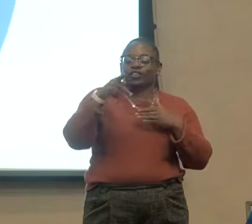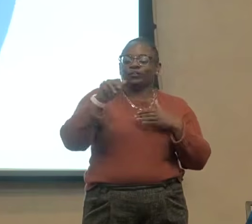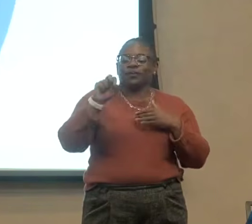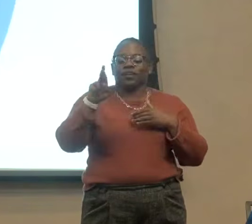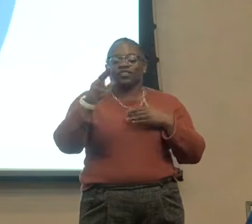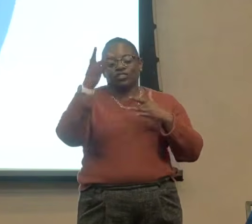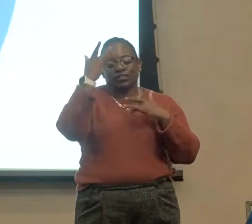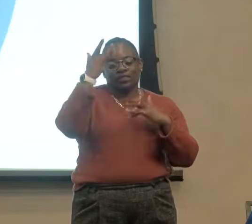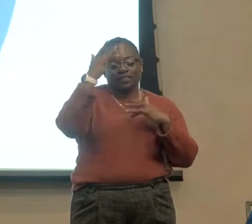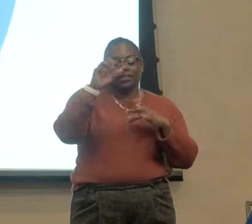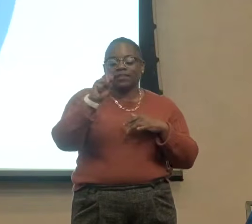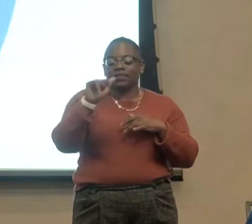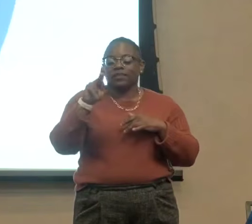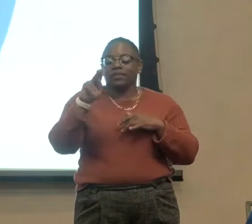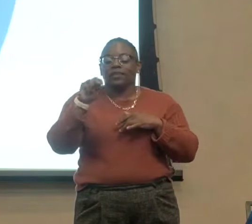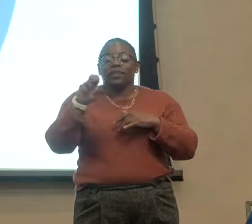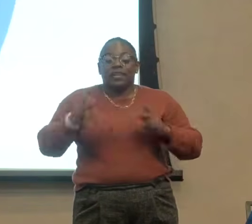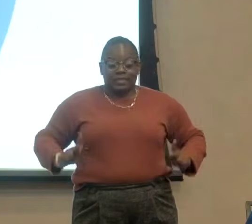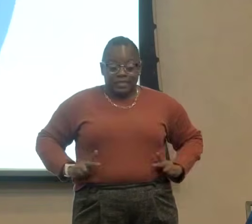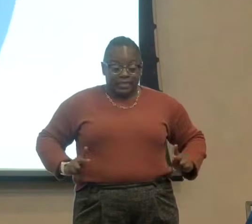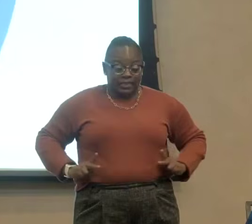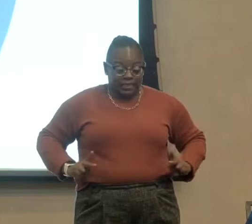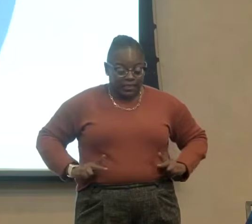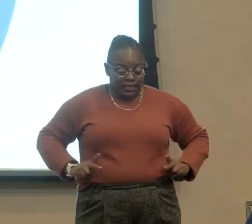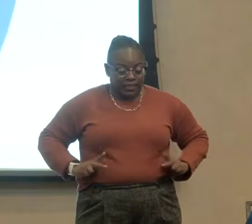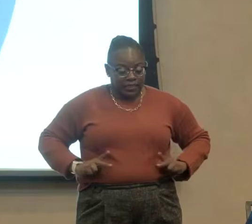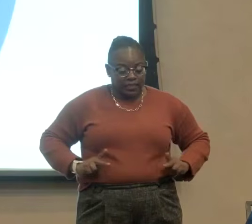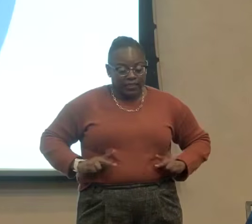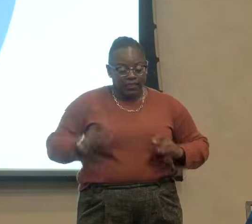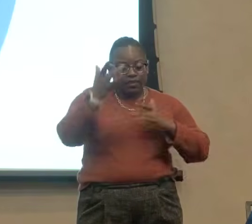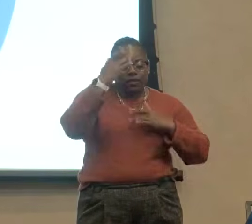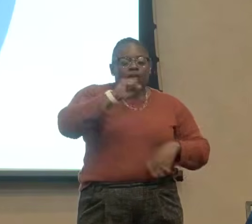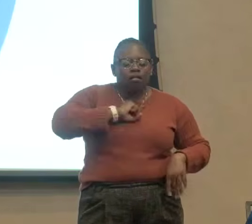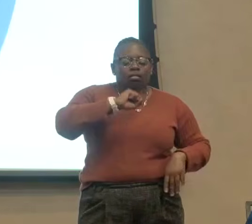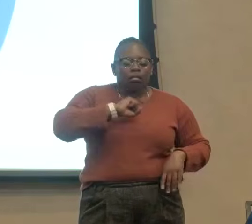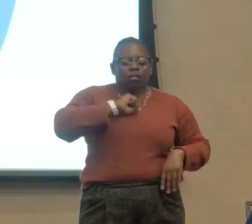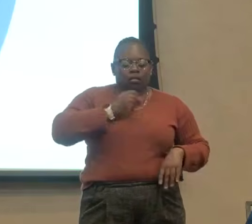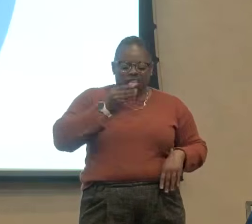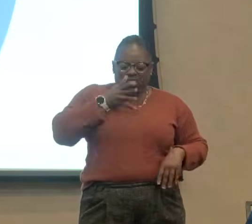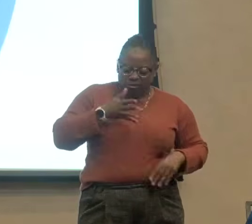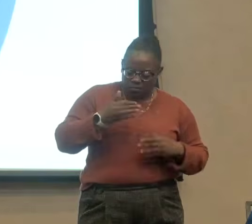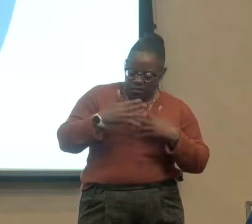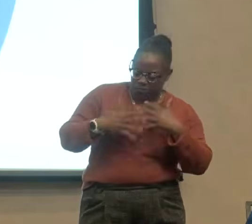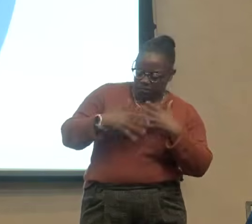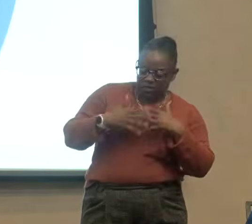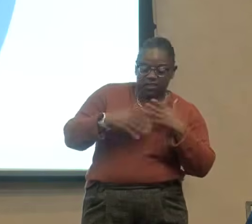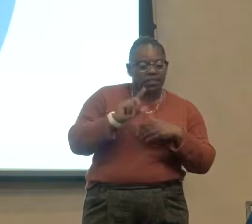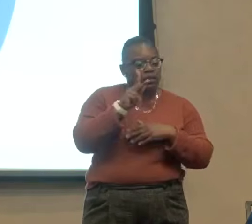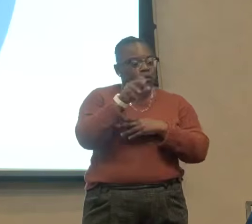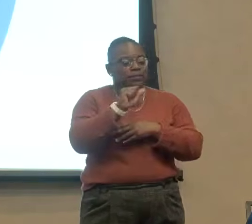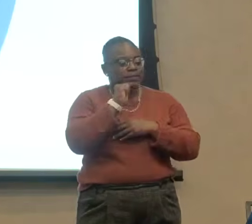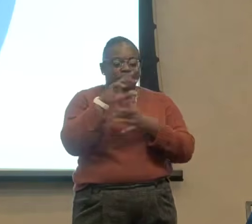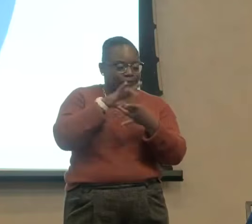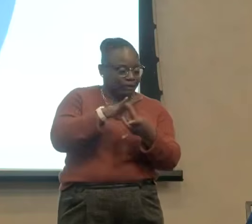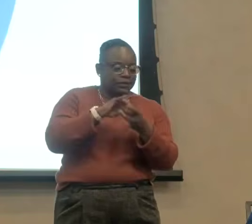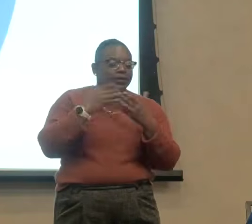Goodpasture syndrome is a kidney disease where you also cough up blood. And lupus is not related to it, but it's a